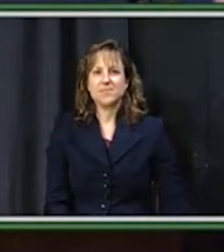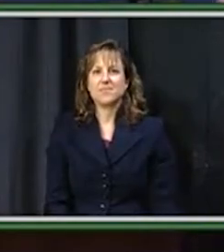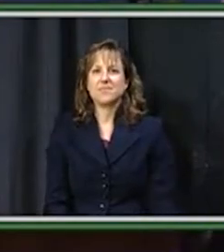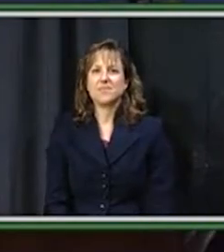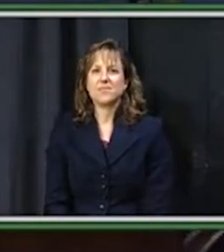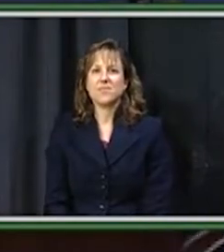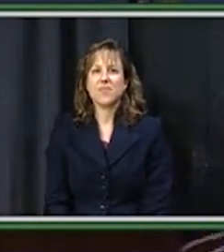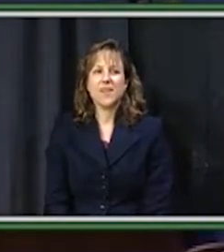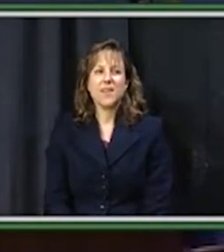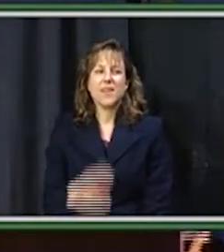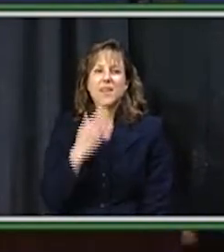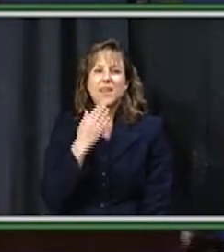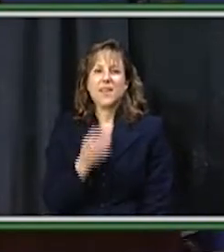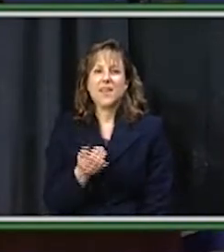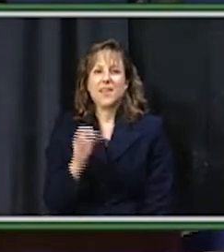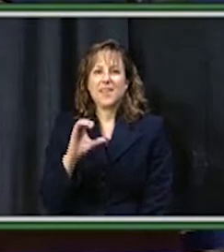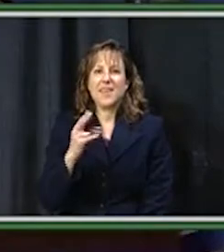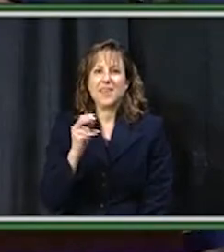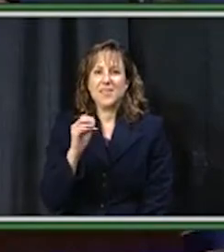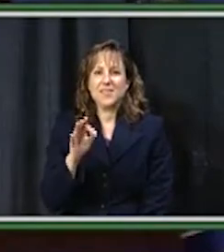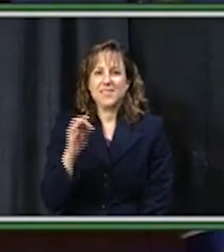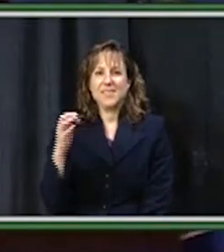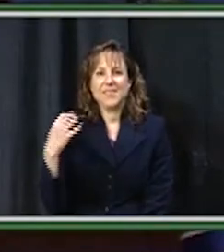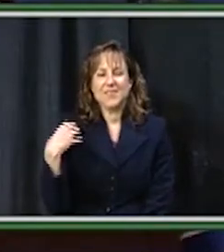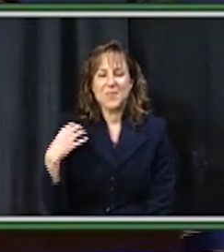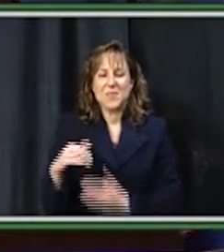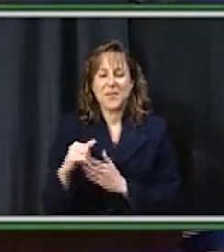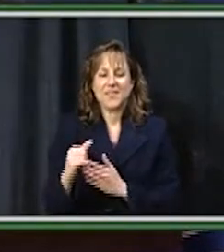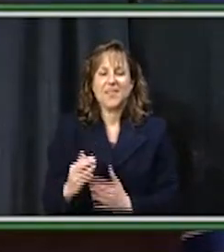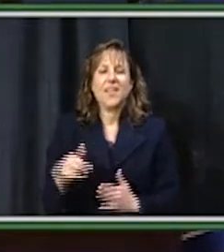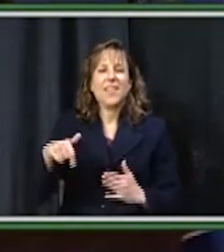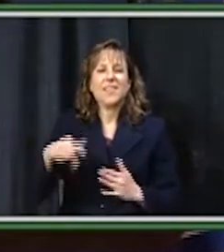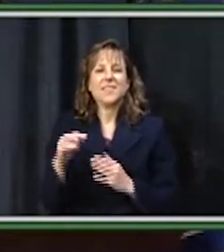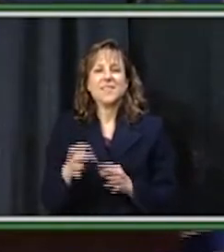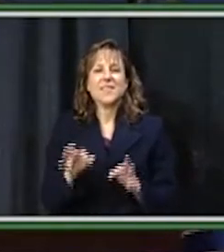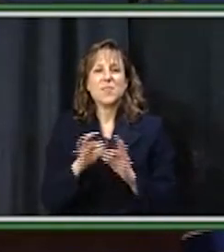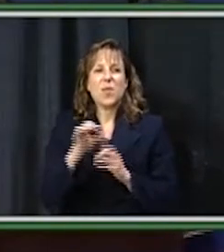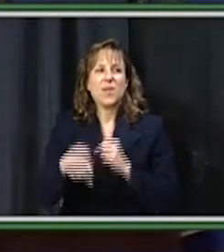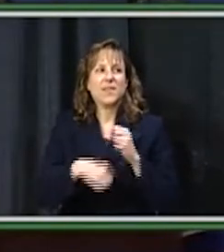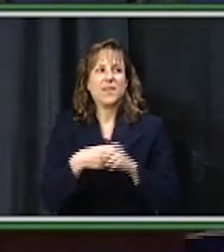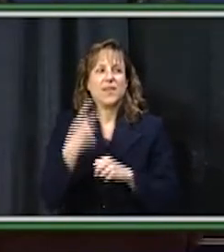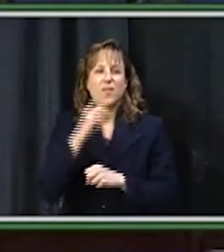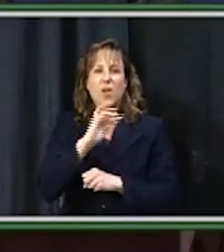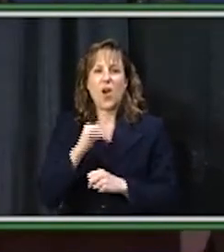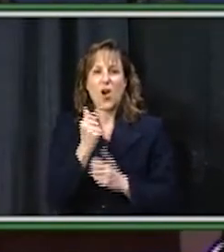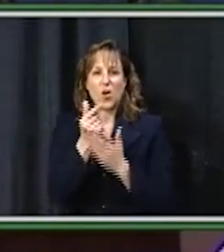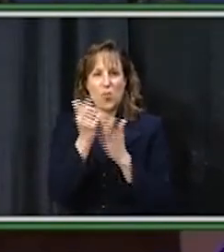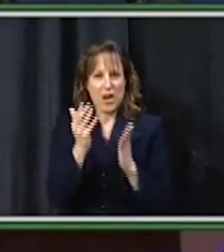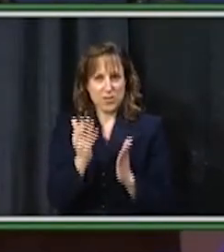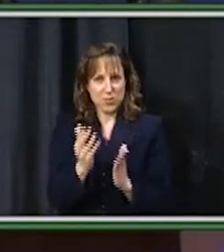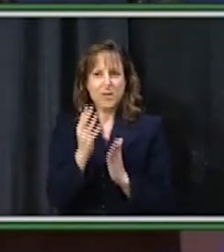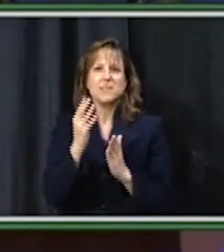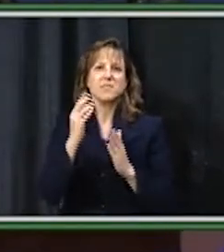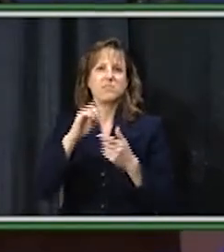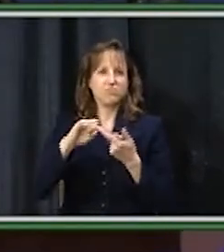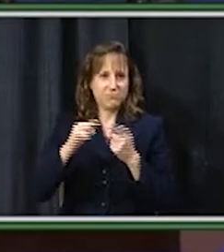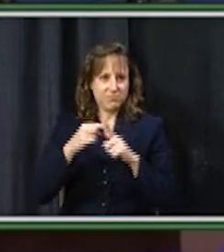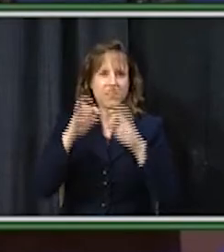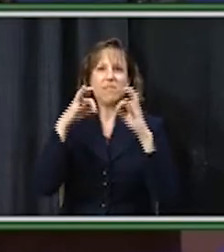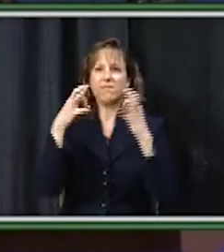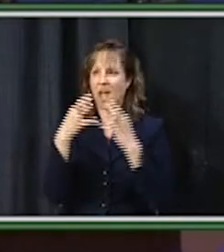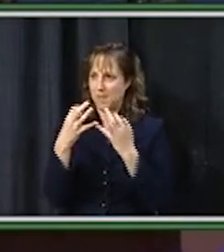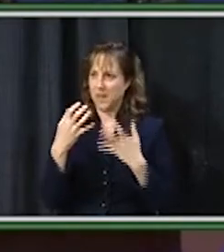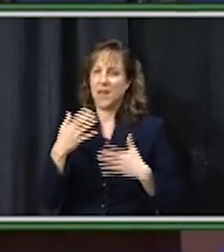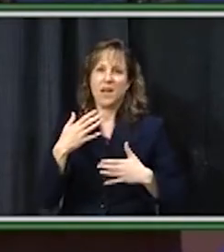Thank you, Chief Marshall. This is an important day for our graduates, their families and friends. I ask that